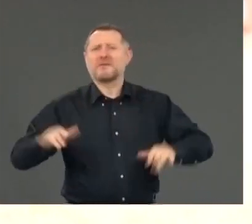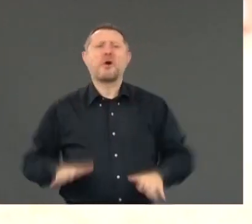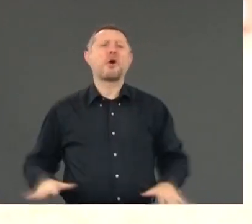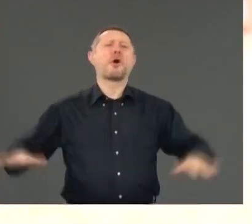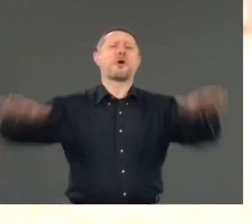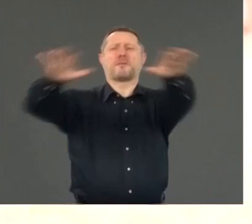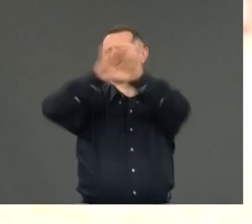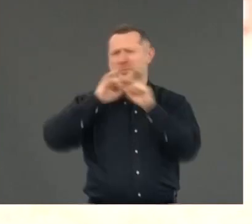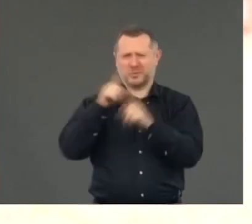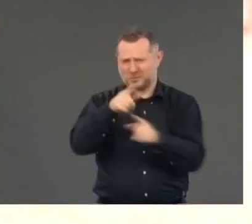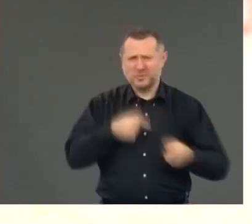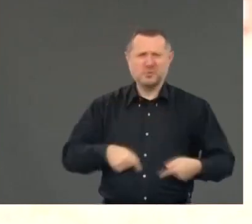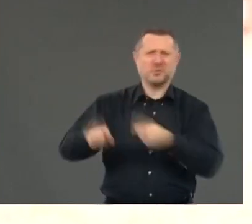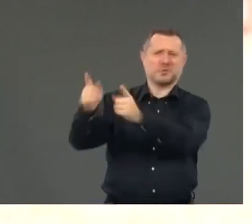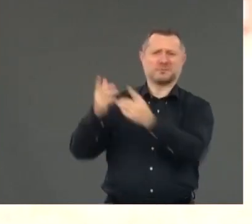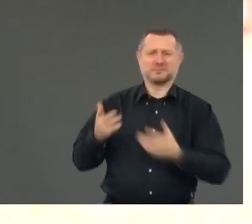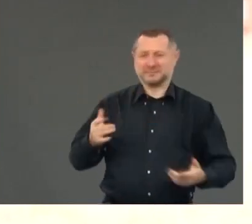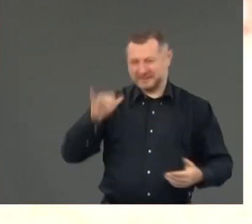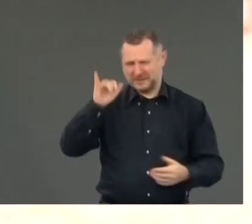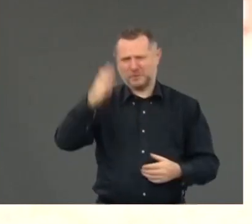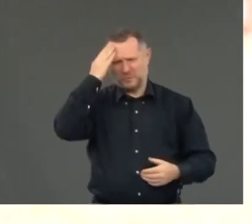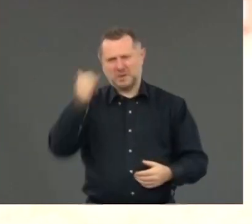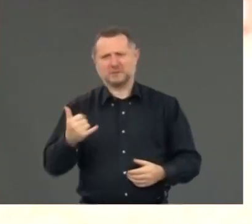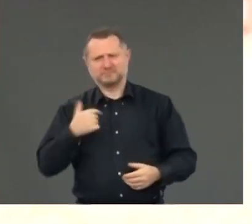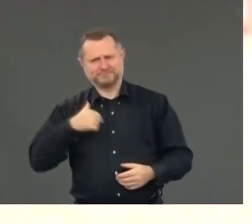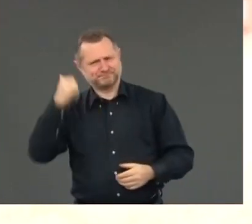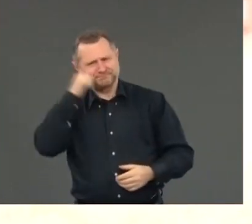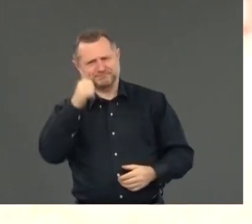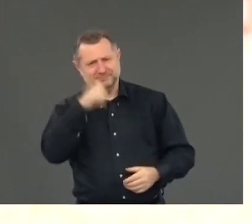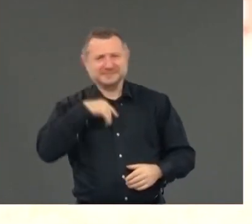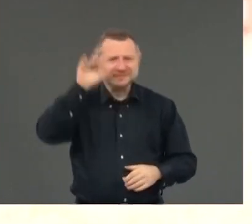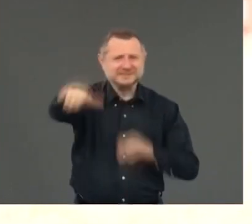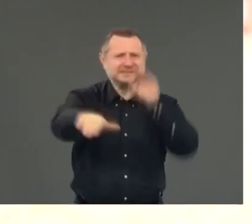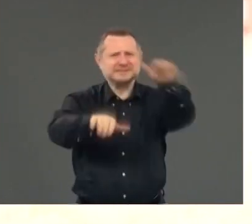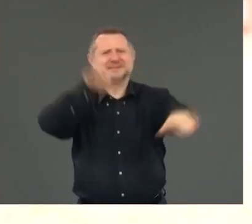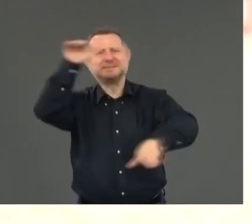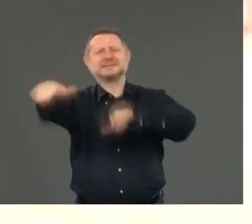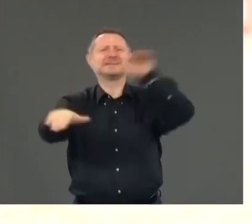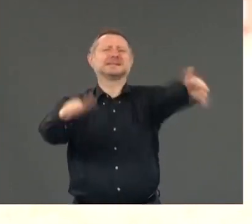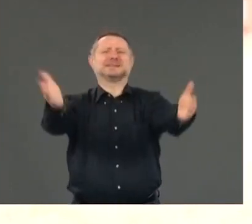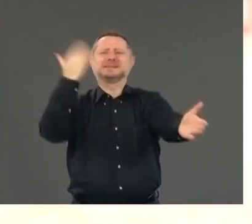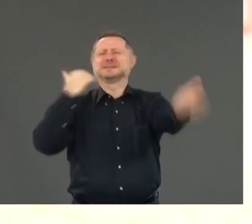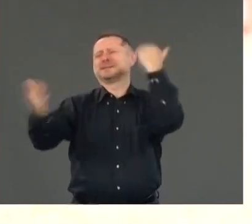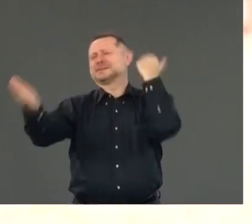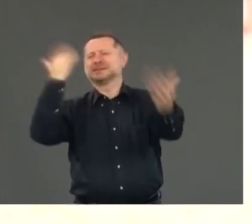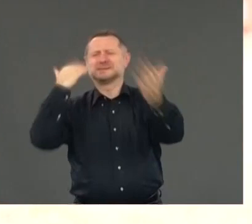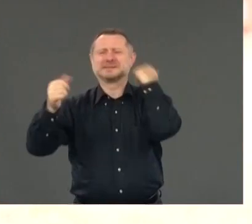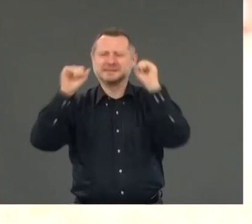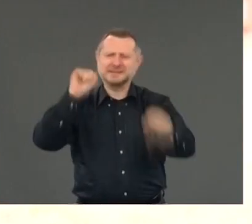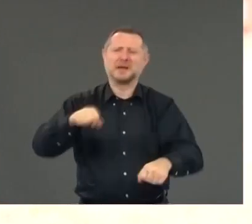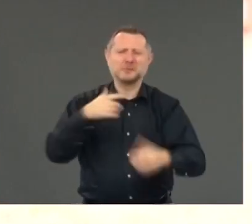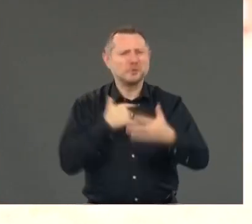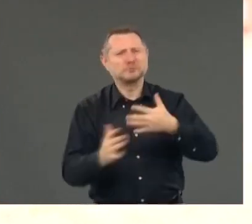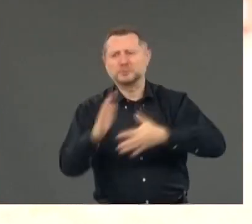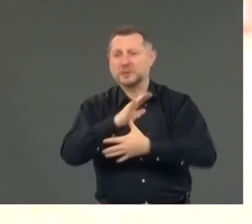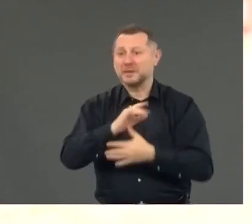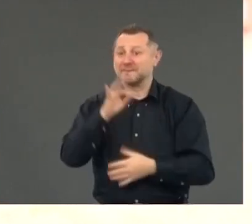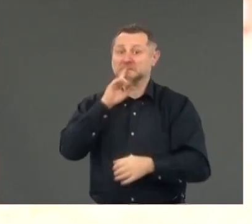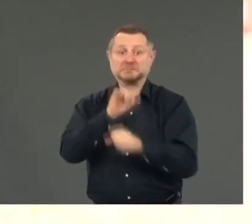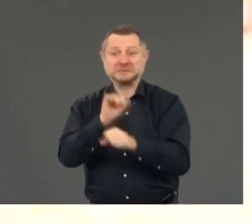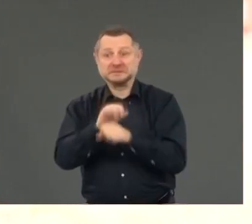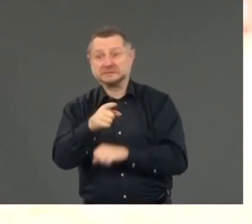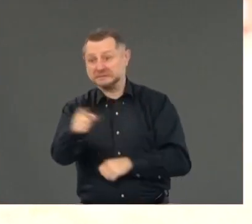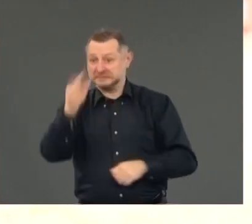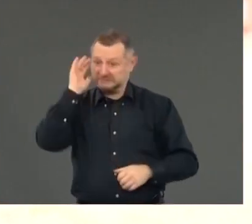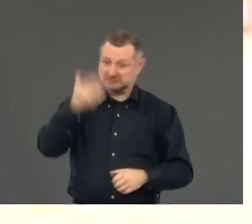now using. And that's why I keep encouraging people to come out. But yes, there's a prioritization. If I think you're positive, and there's a likelihood